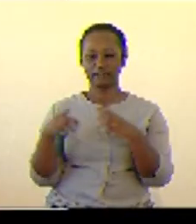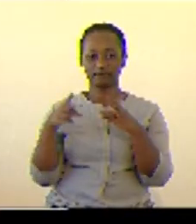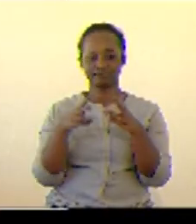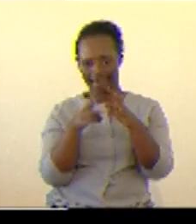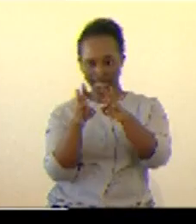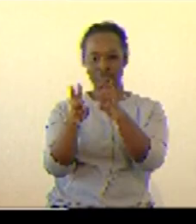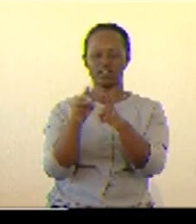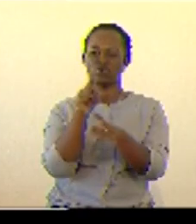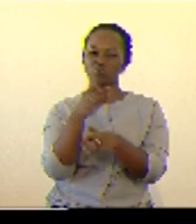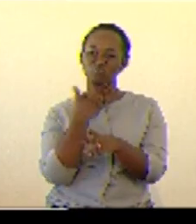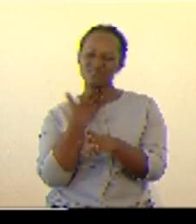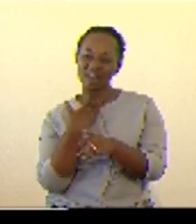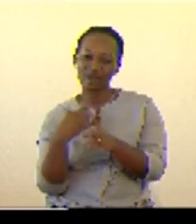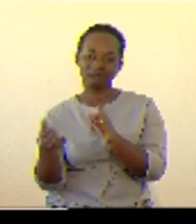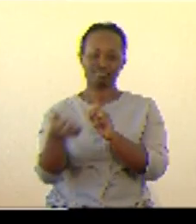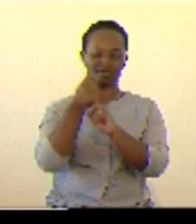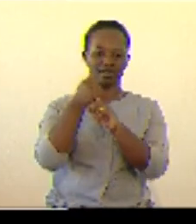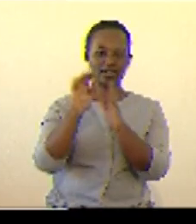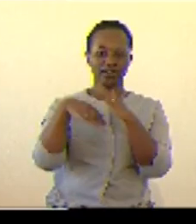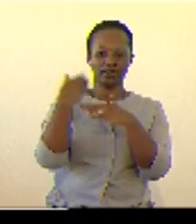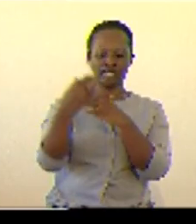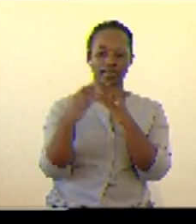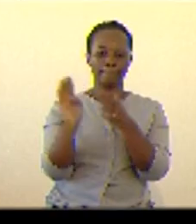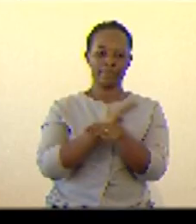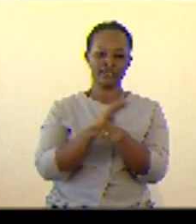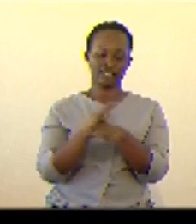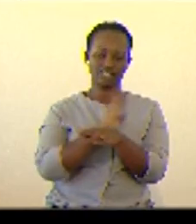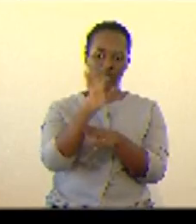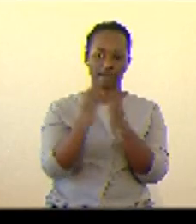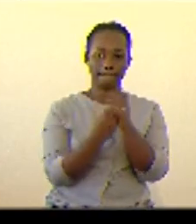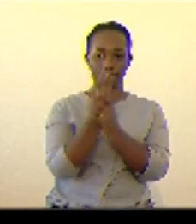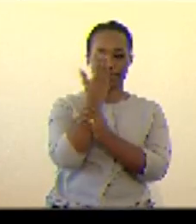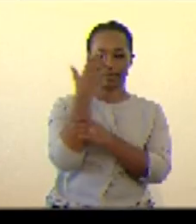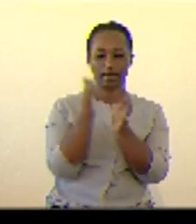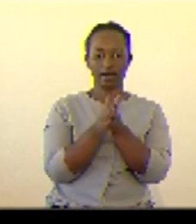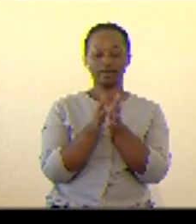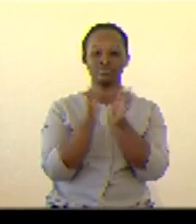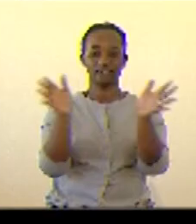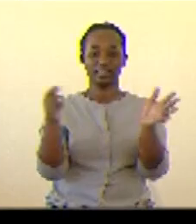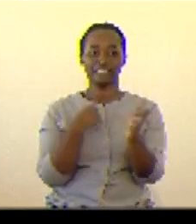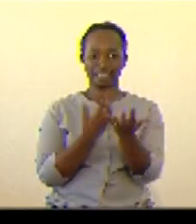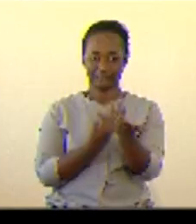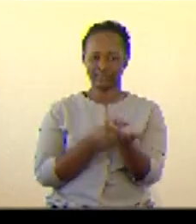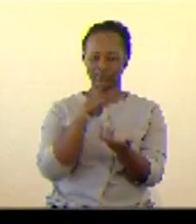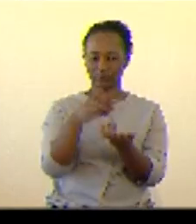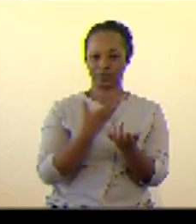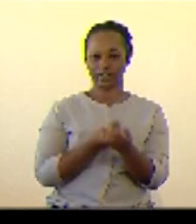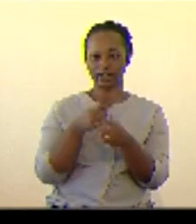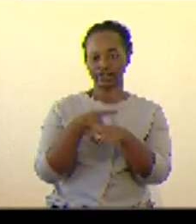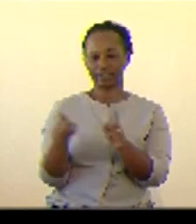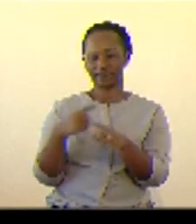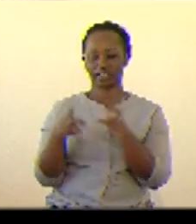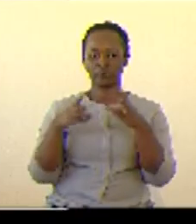that you wish to undertake to have your business grow and expand. So I expect you to be having different ways on